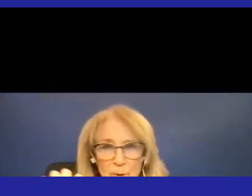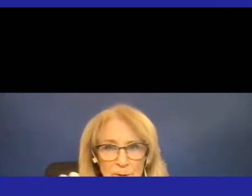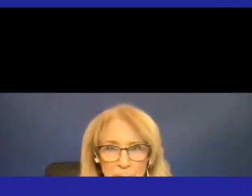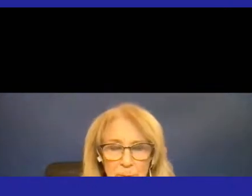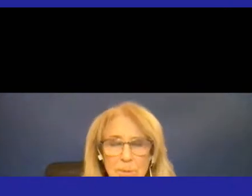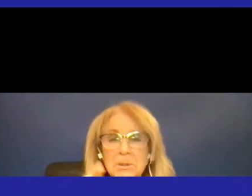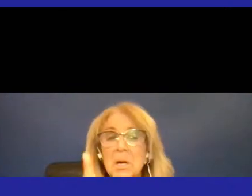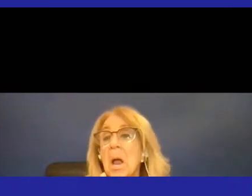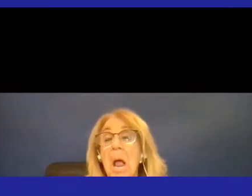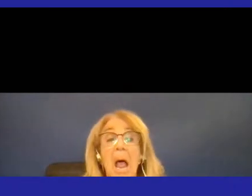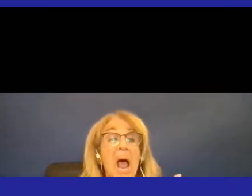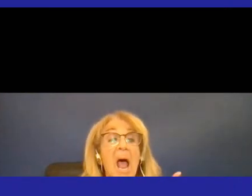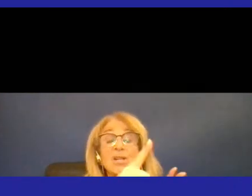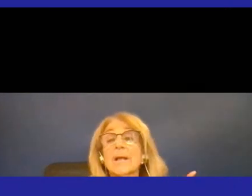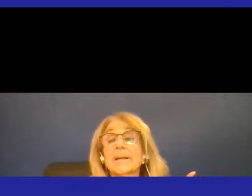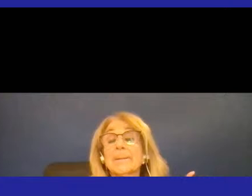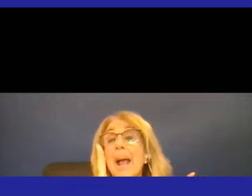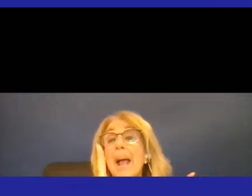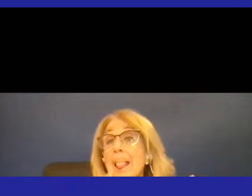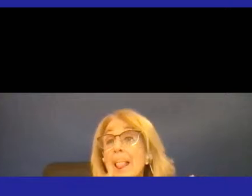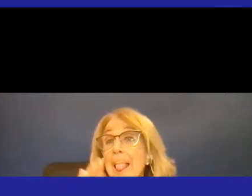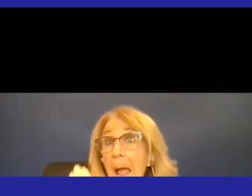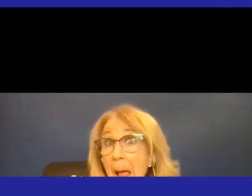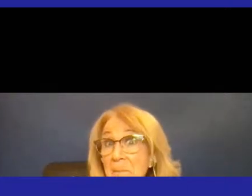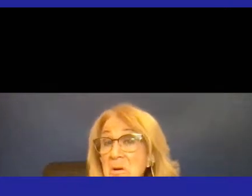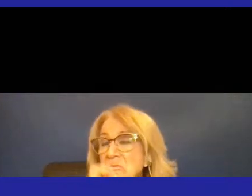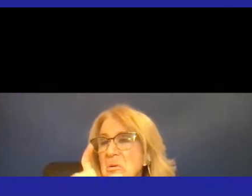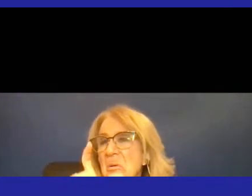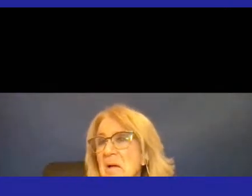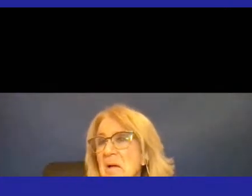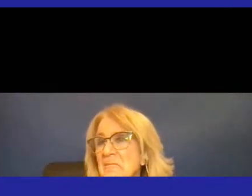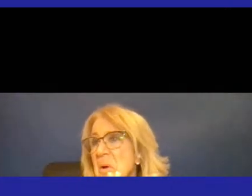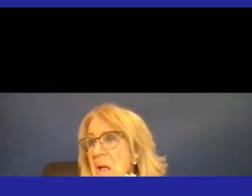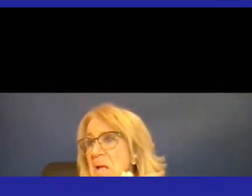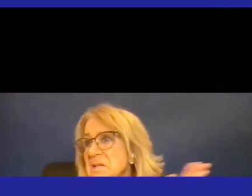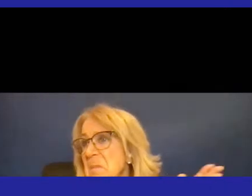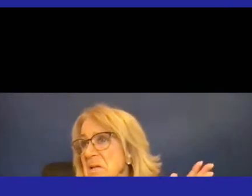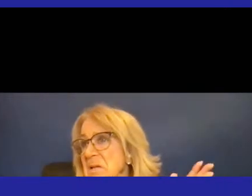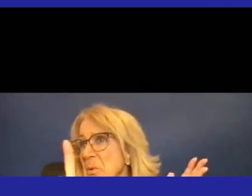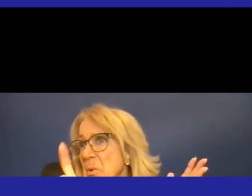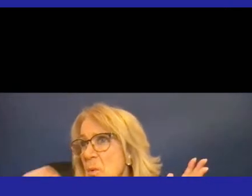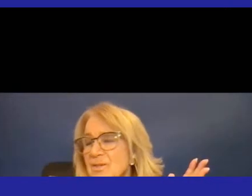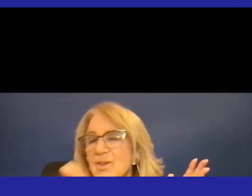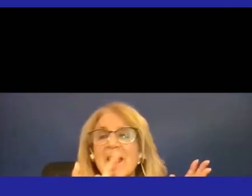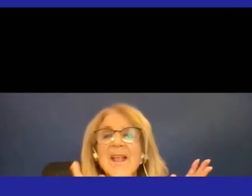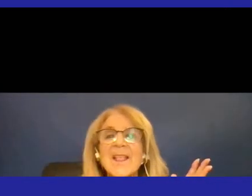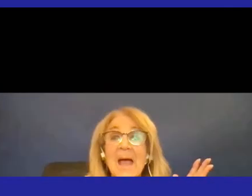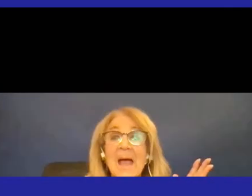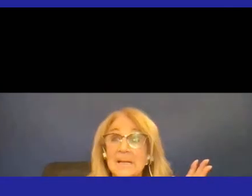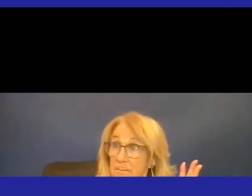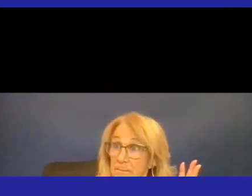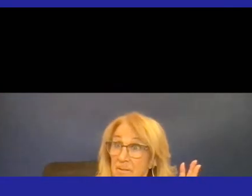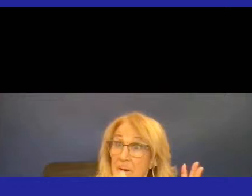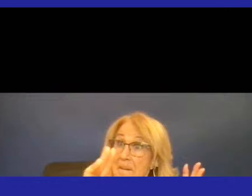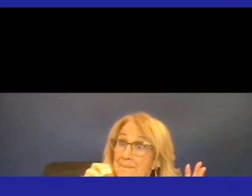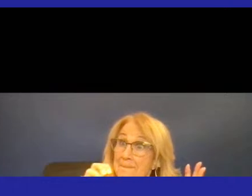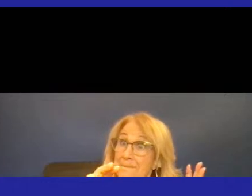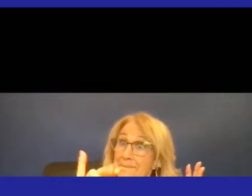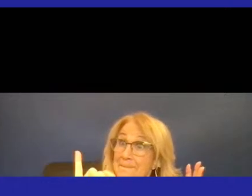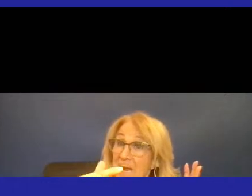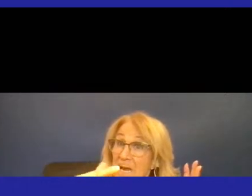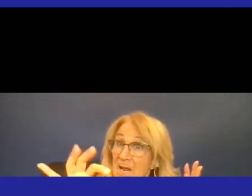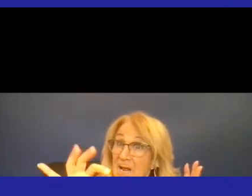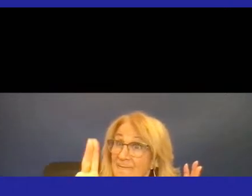my labs, I don't have to ask my doctor a question, right? But that's meaningful to me, right? My doctor doesn't have to Well, call